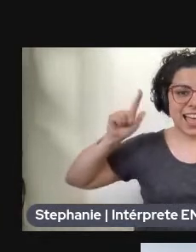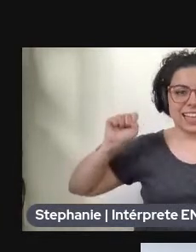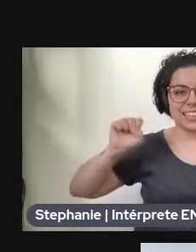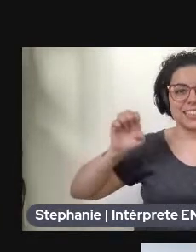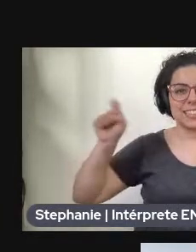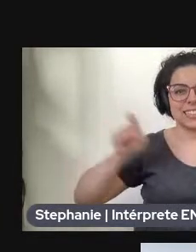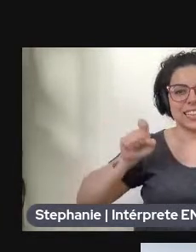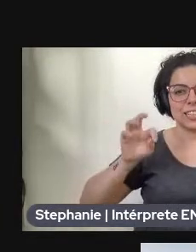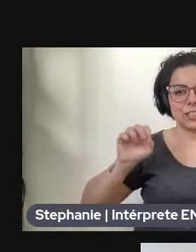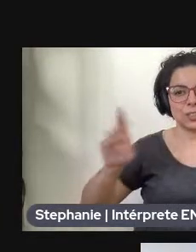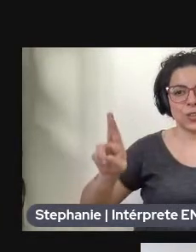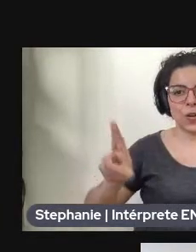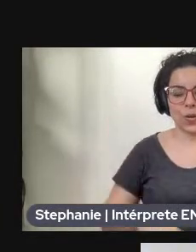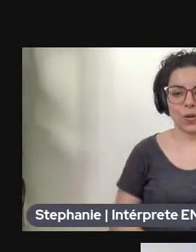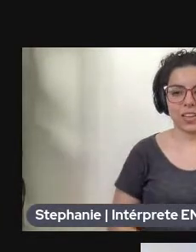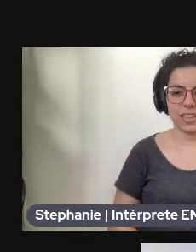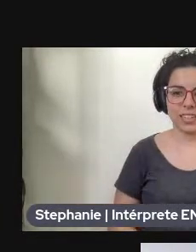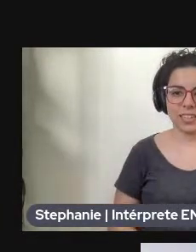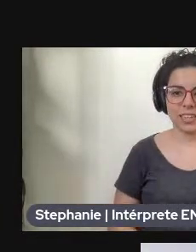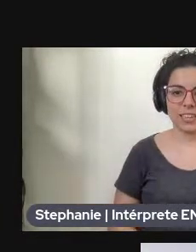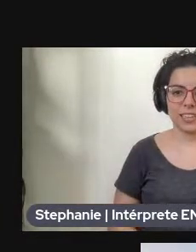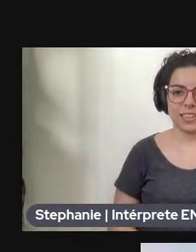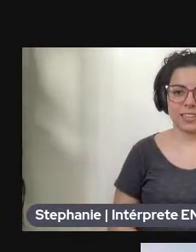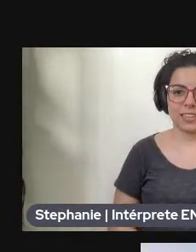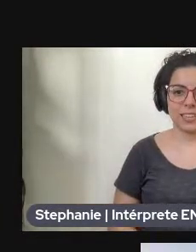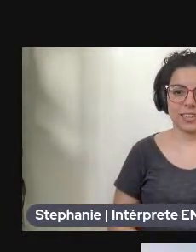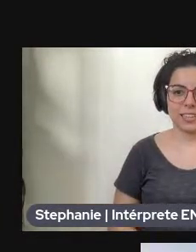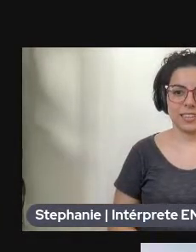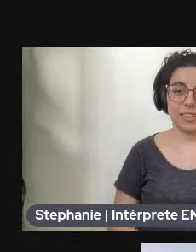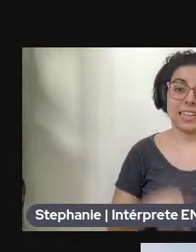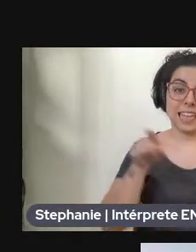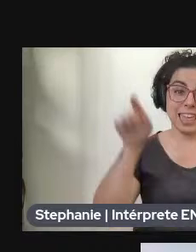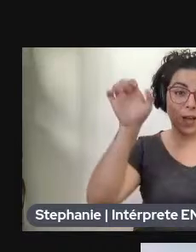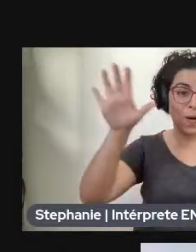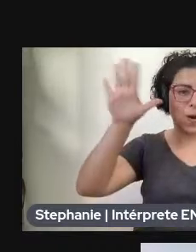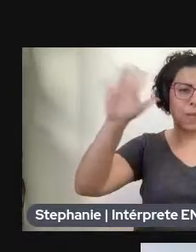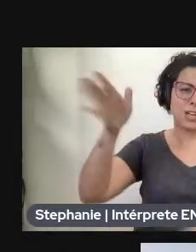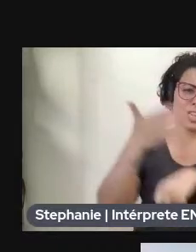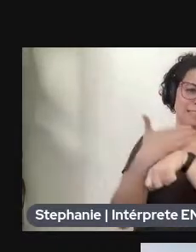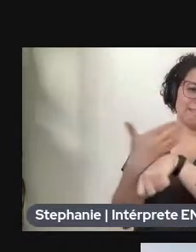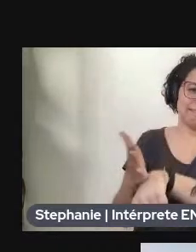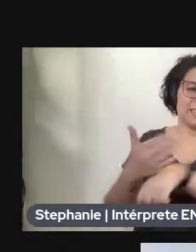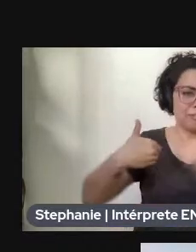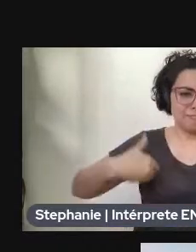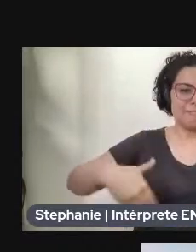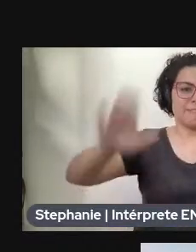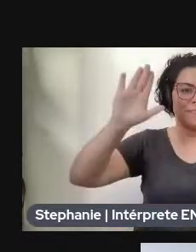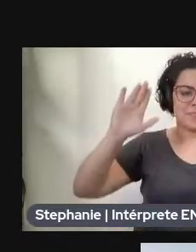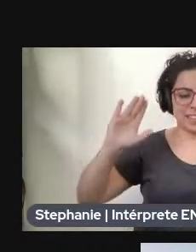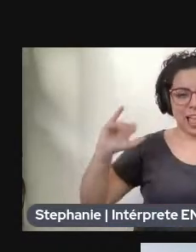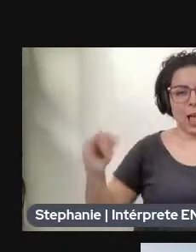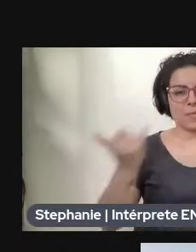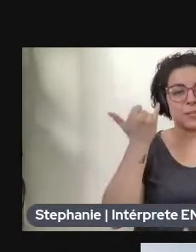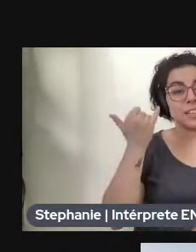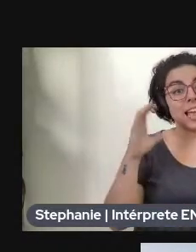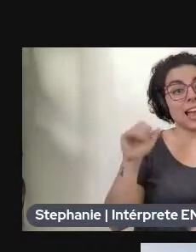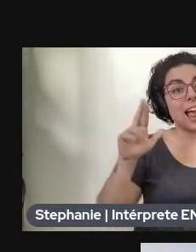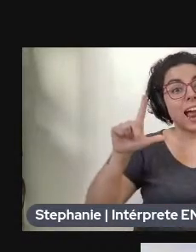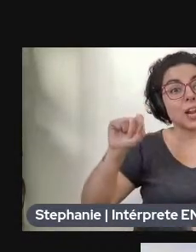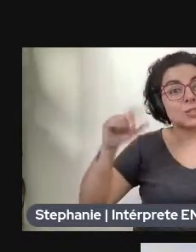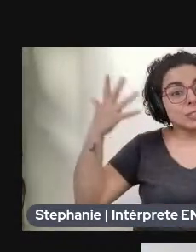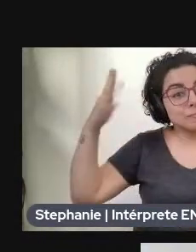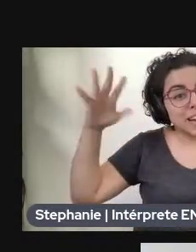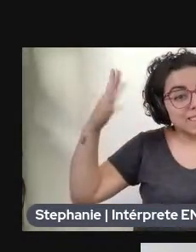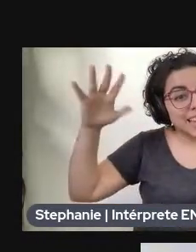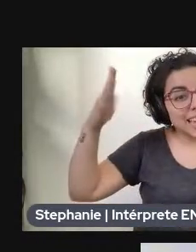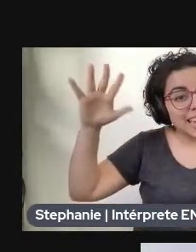it's late, so go enjoy your evening. And Carlos, happy birthday. Thank you.